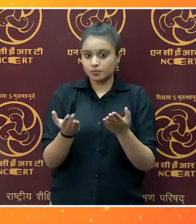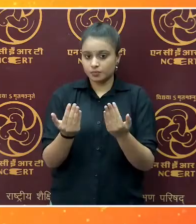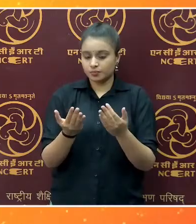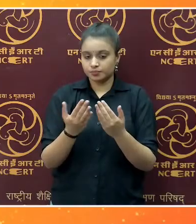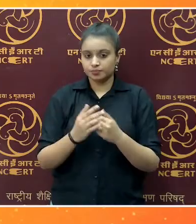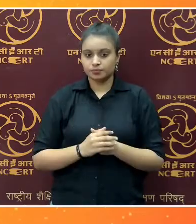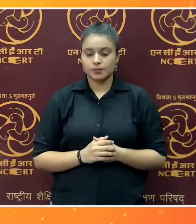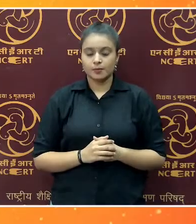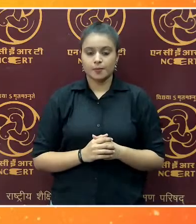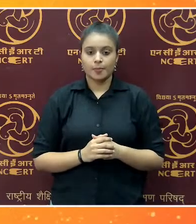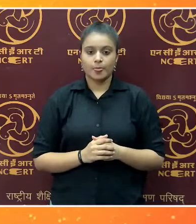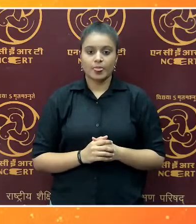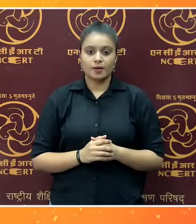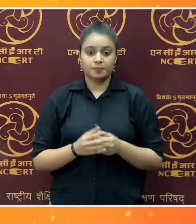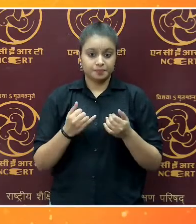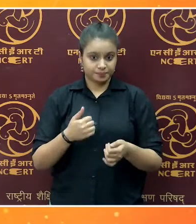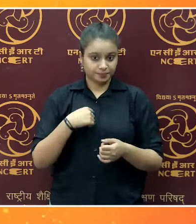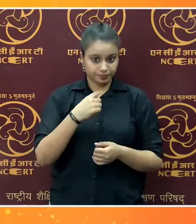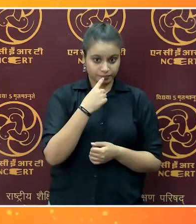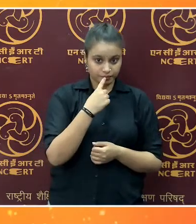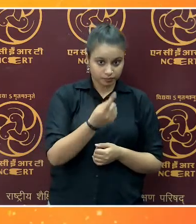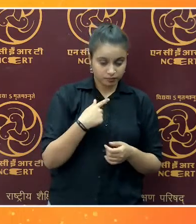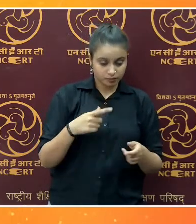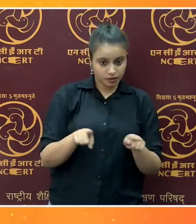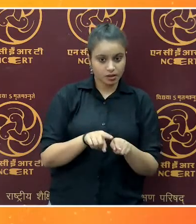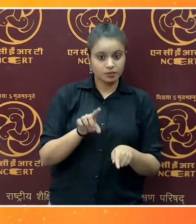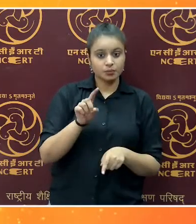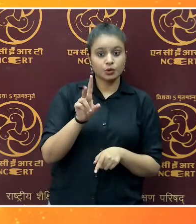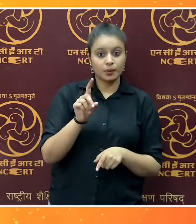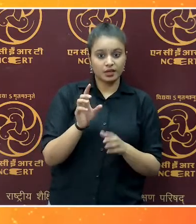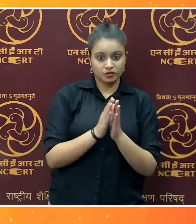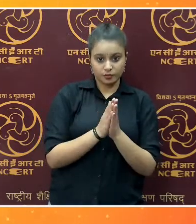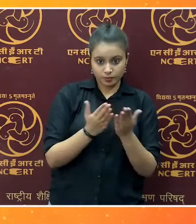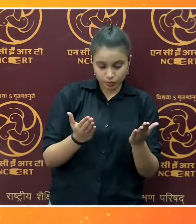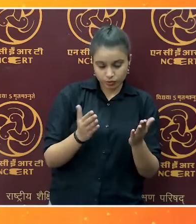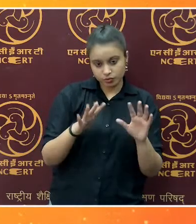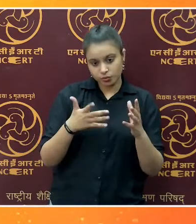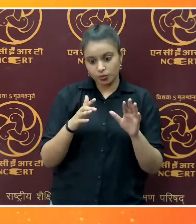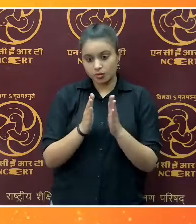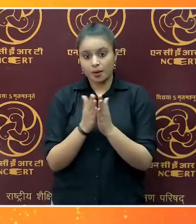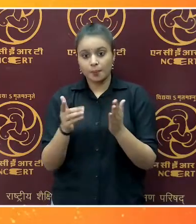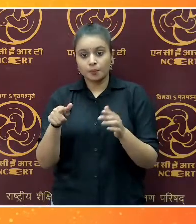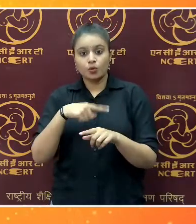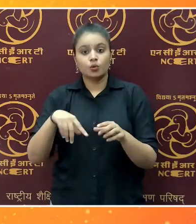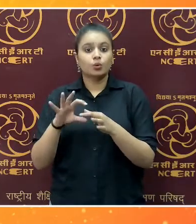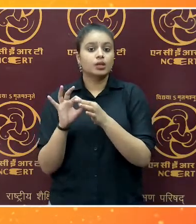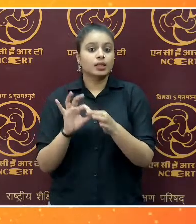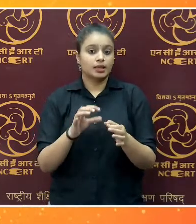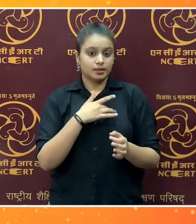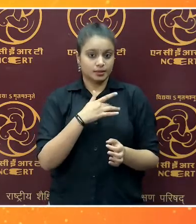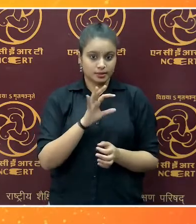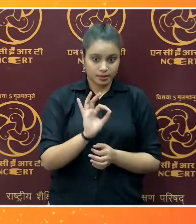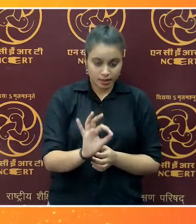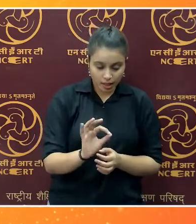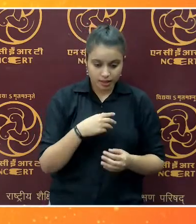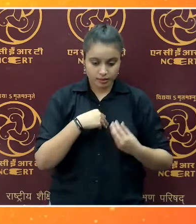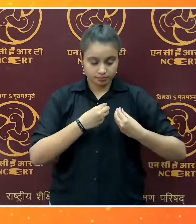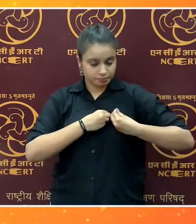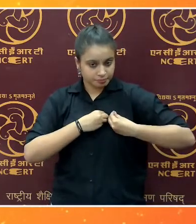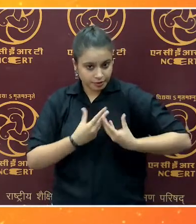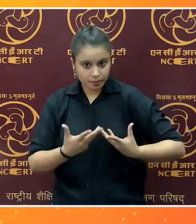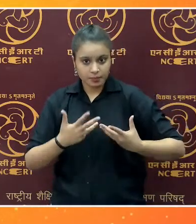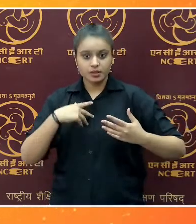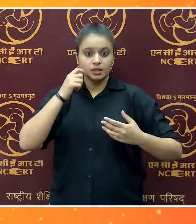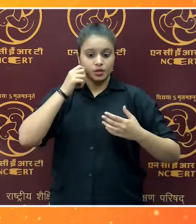So like I just said, there are 12 books, and these books are about kindness, empathy, understanding between